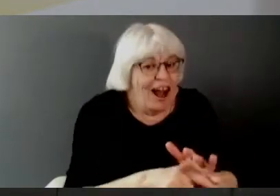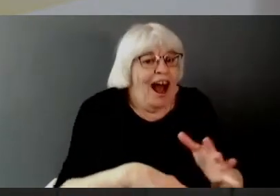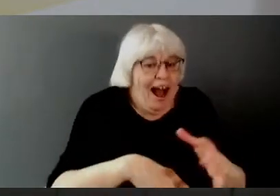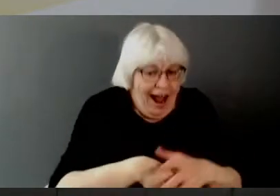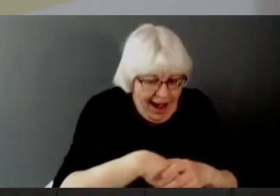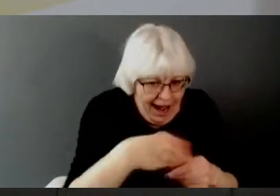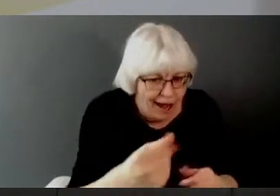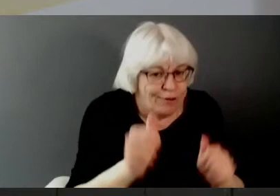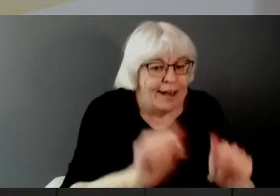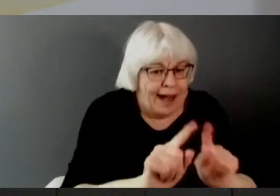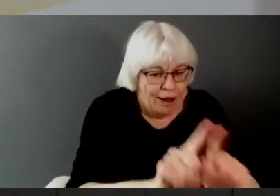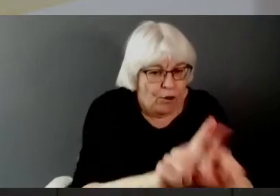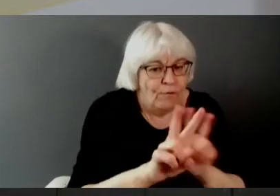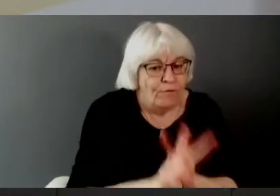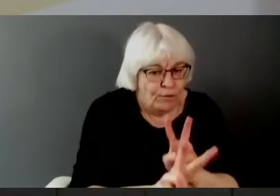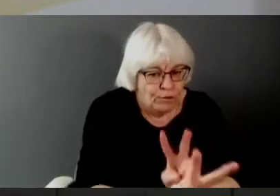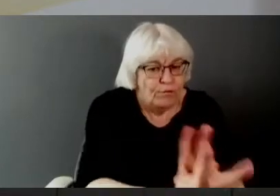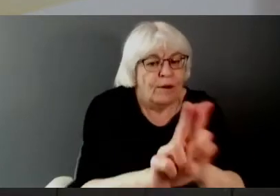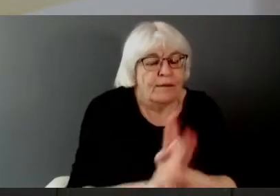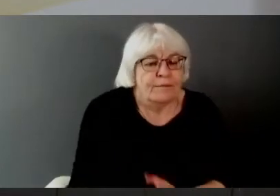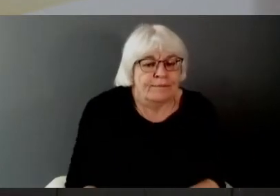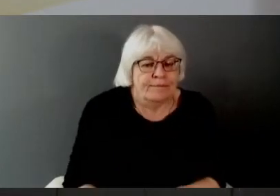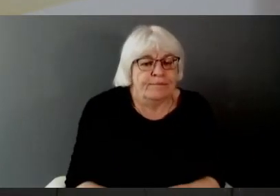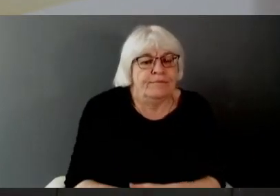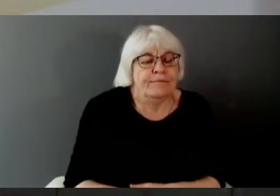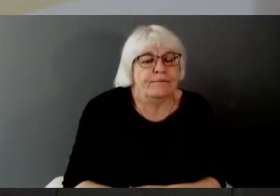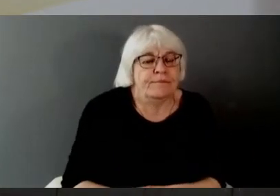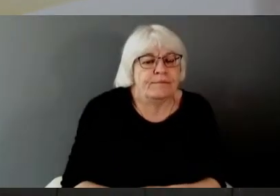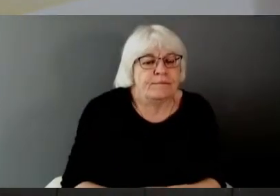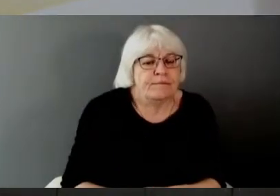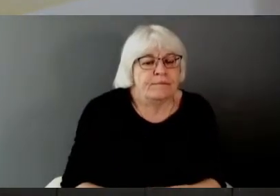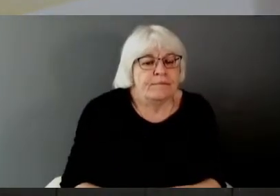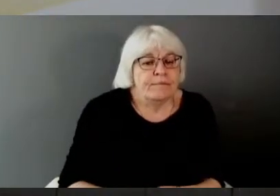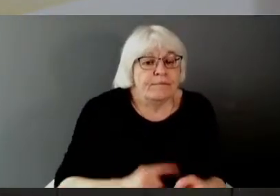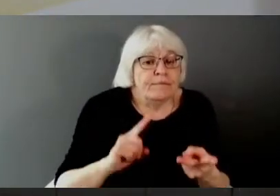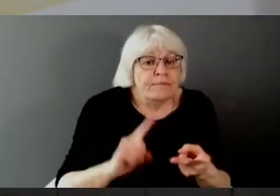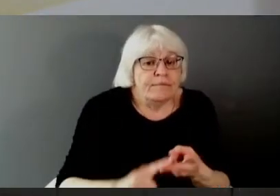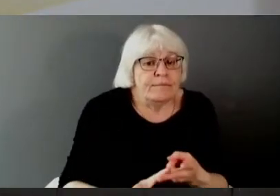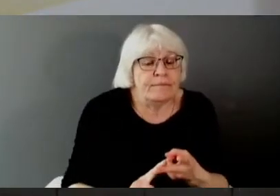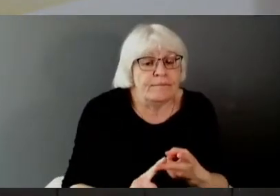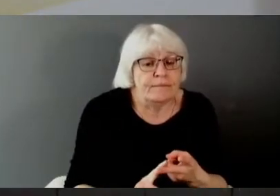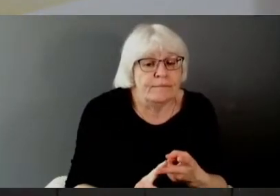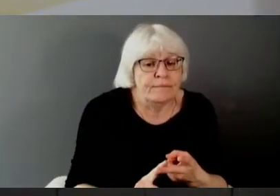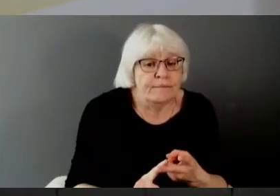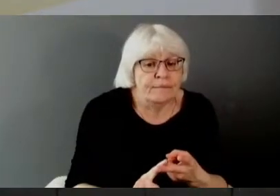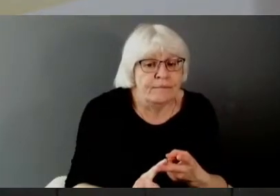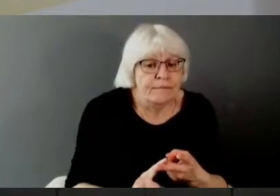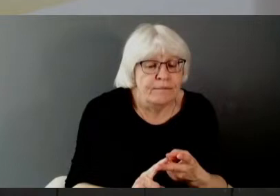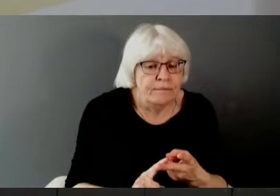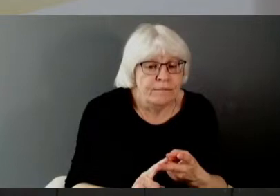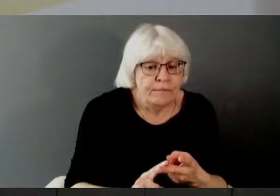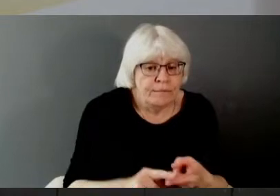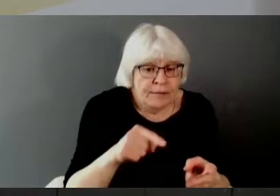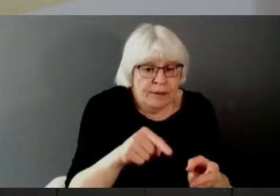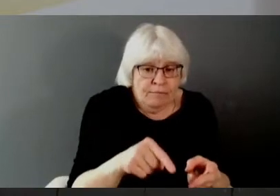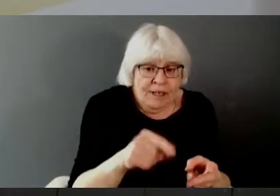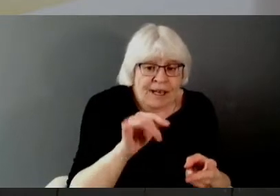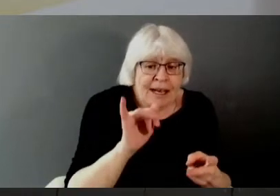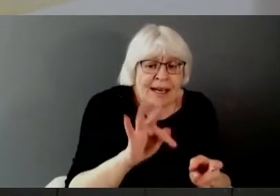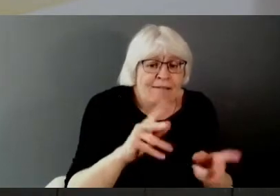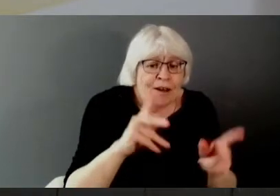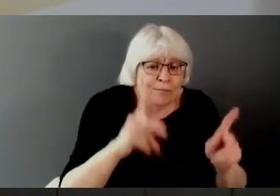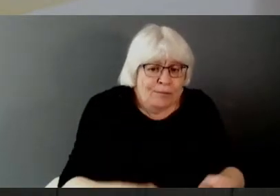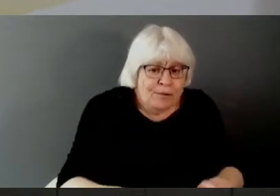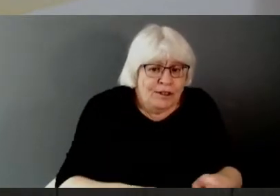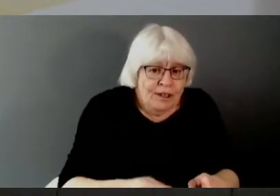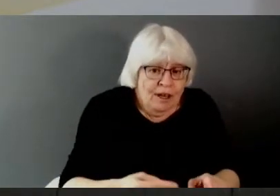The self-isolation exemption to attend the wake, funeral, burial does not apply if the out-of-province attendees are experiencing any symptoms